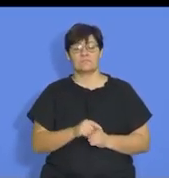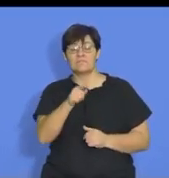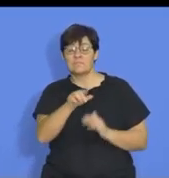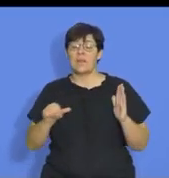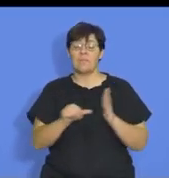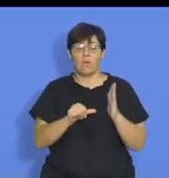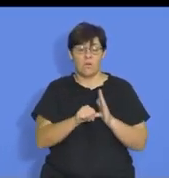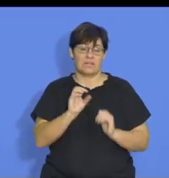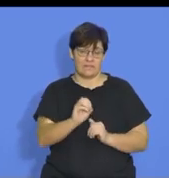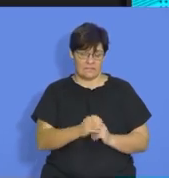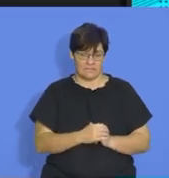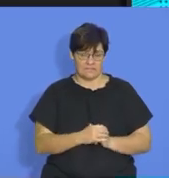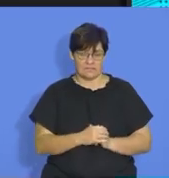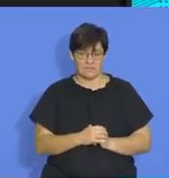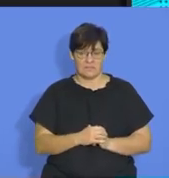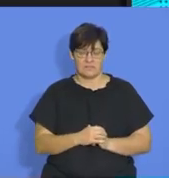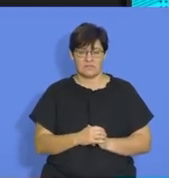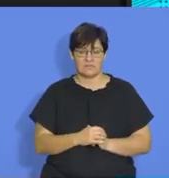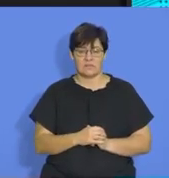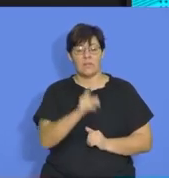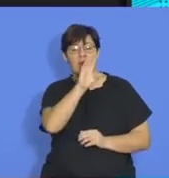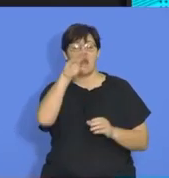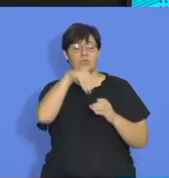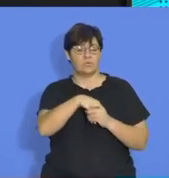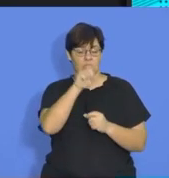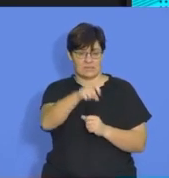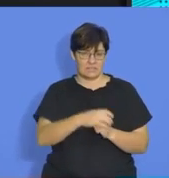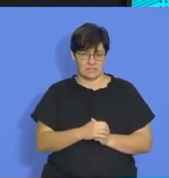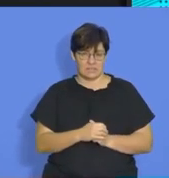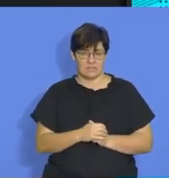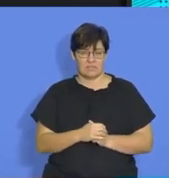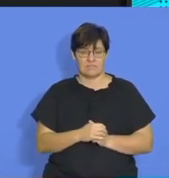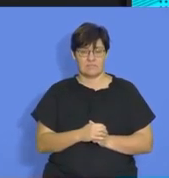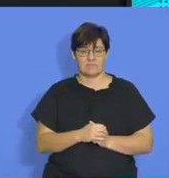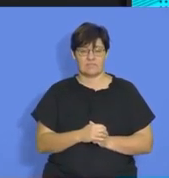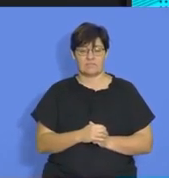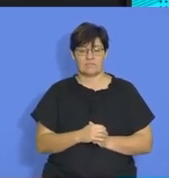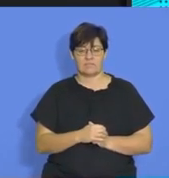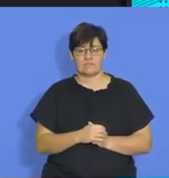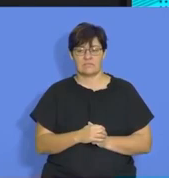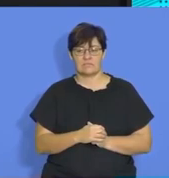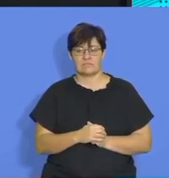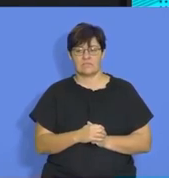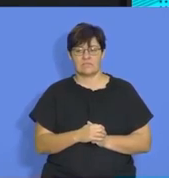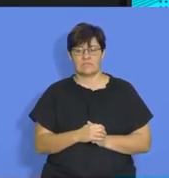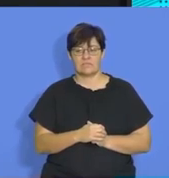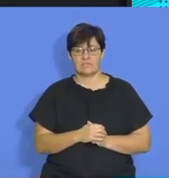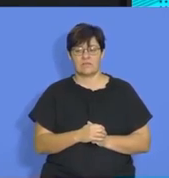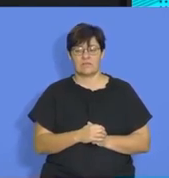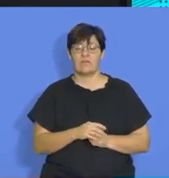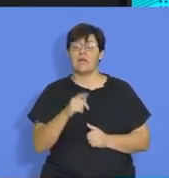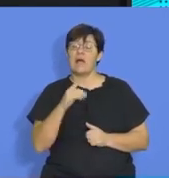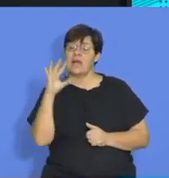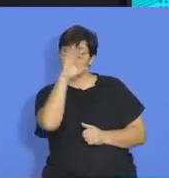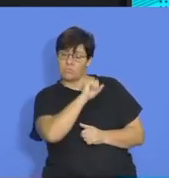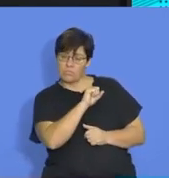this is so important, I just want to also include that at this stage, assume bank is